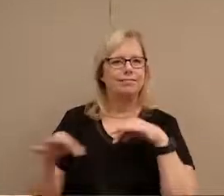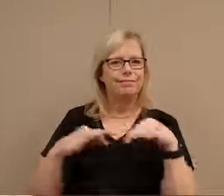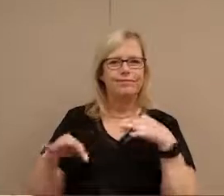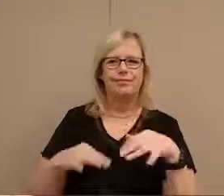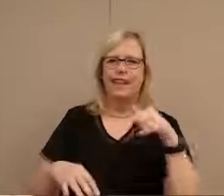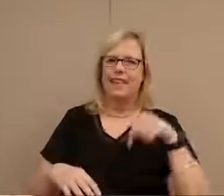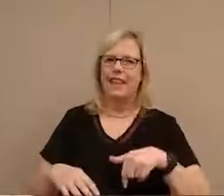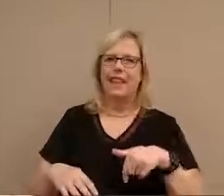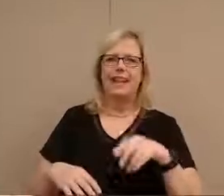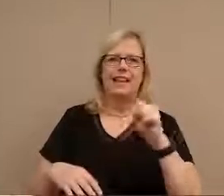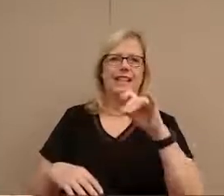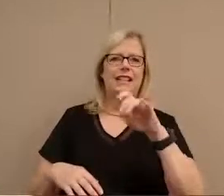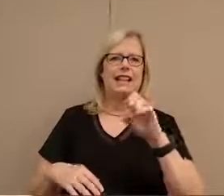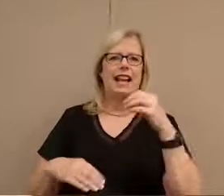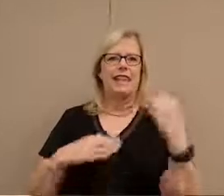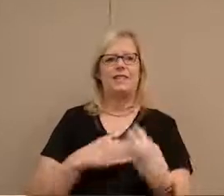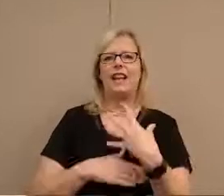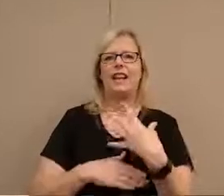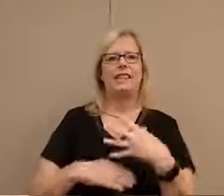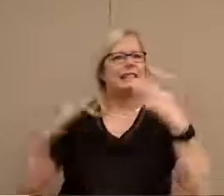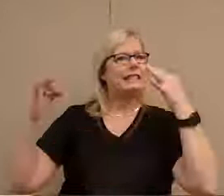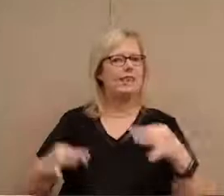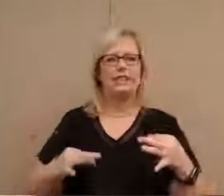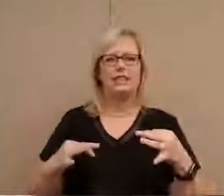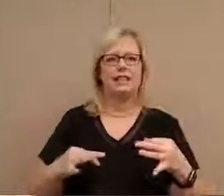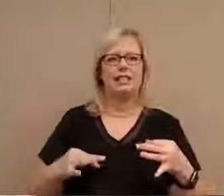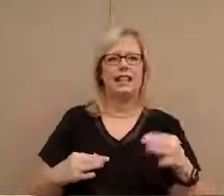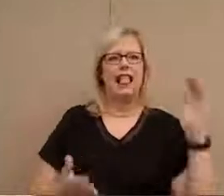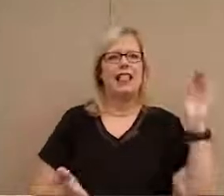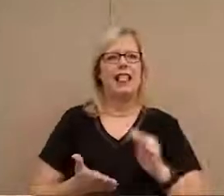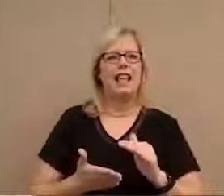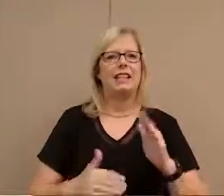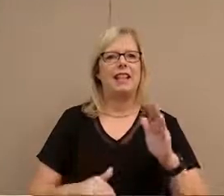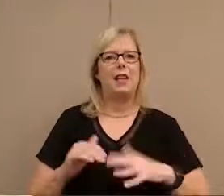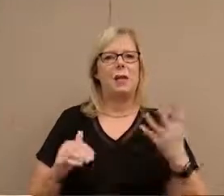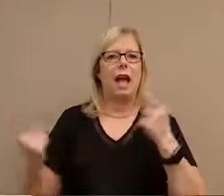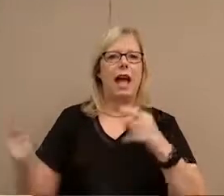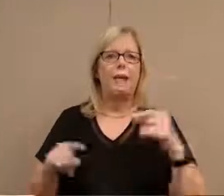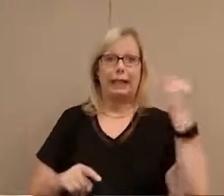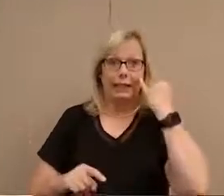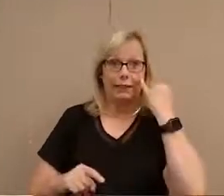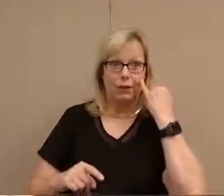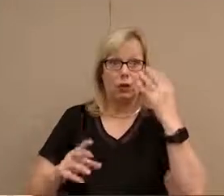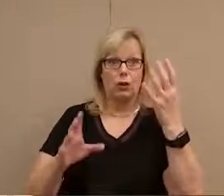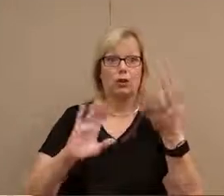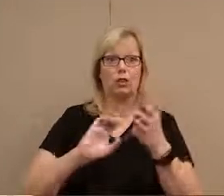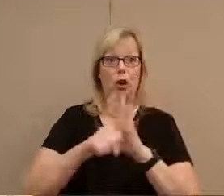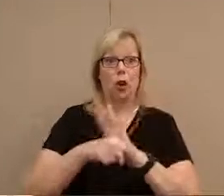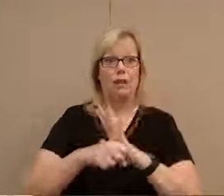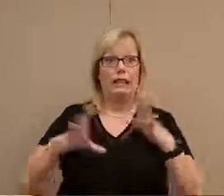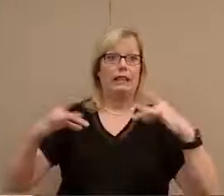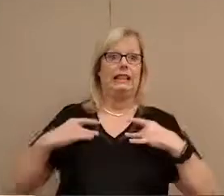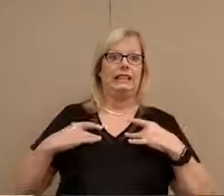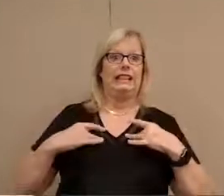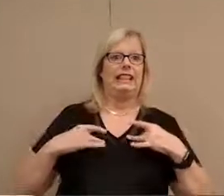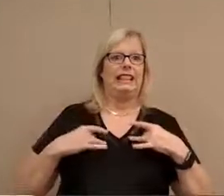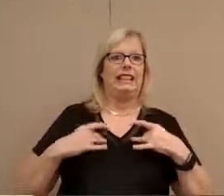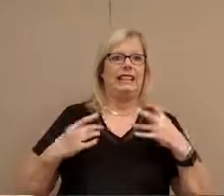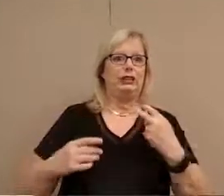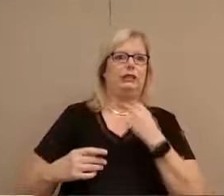the side effects is definitely less than what happens if you get COVID and end up in the hospital on a